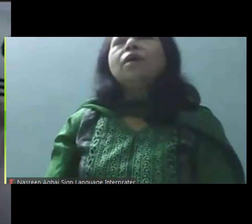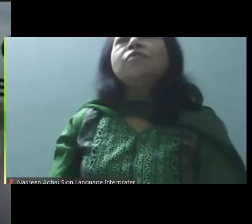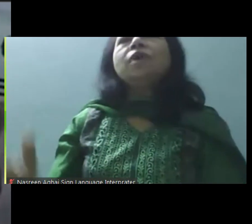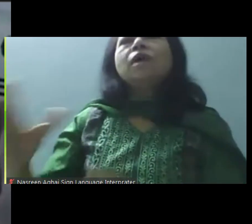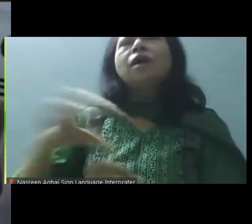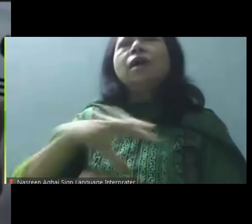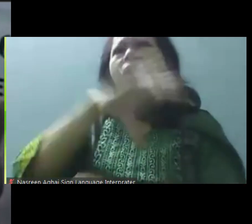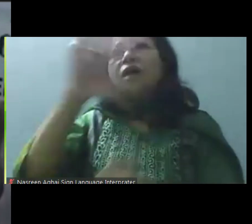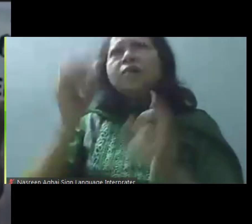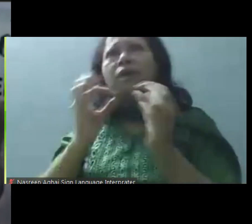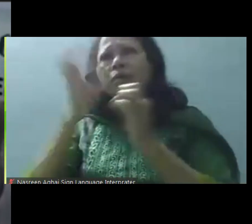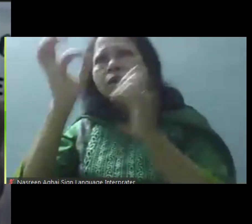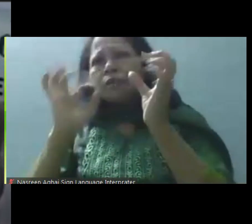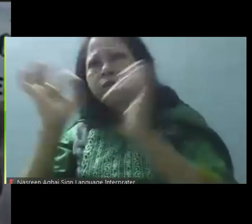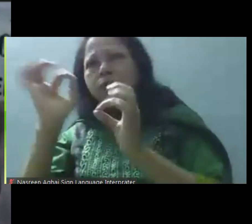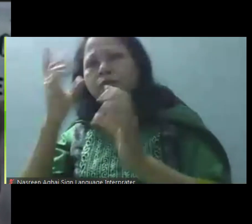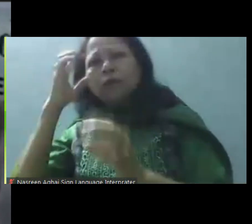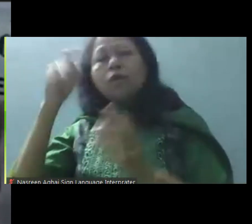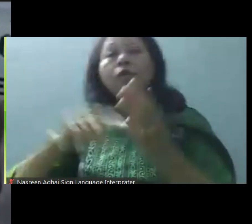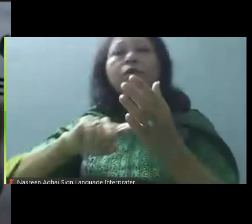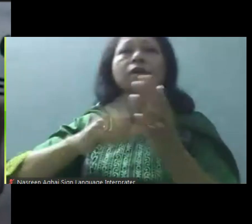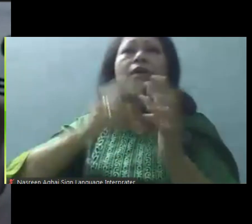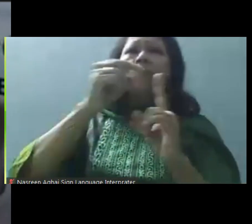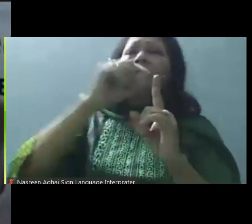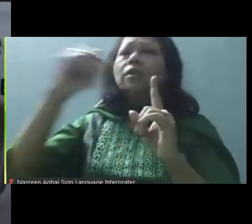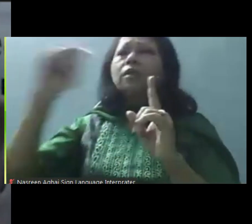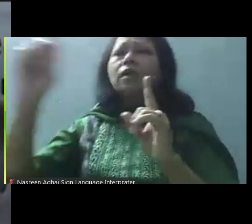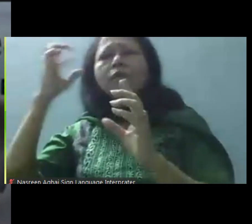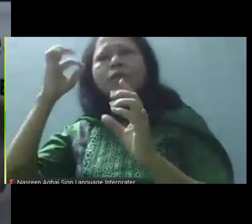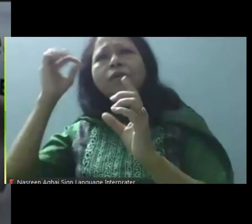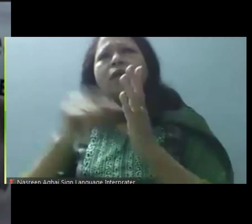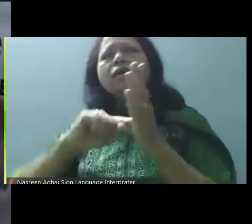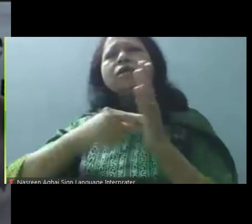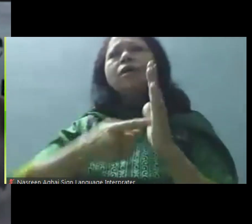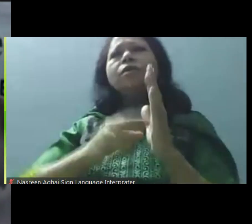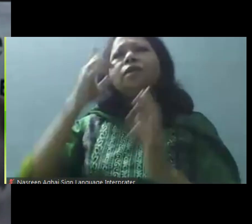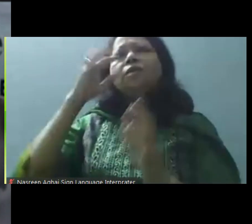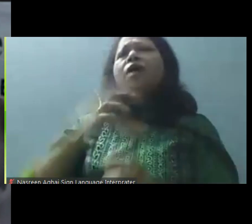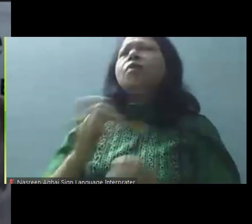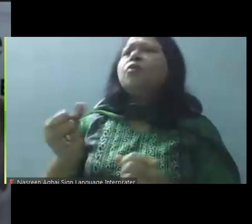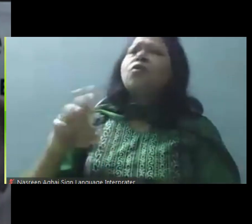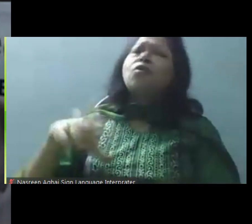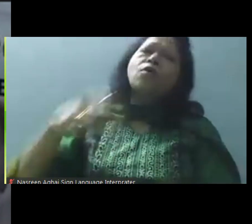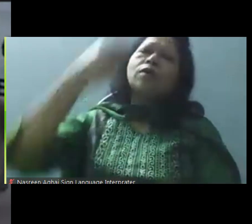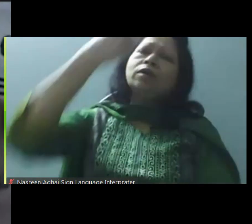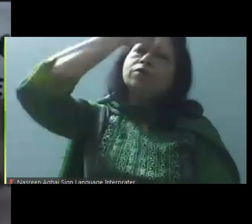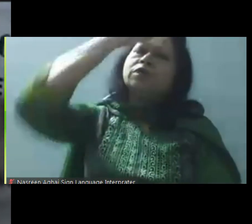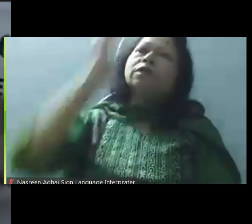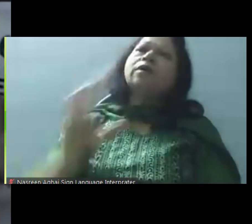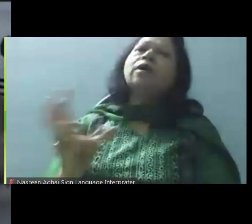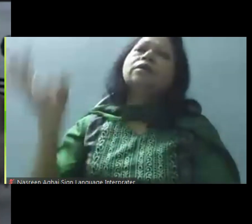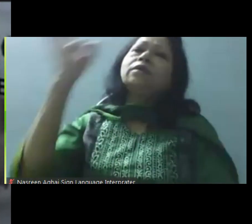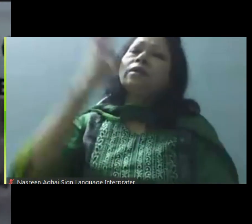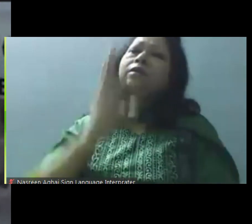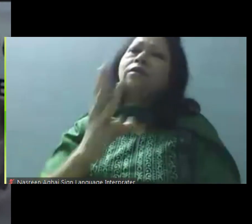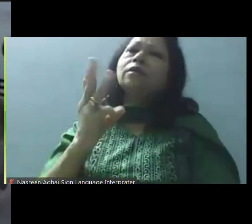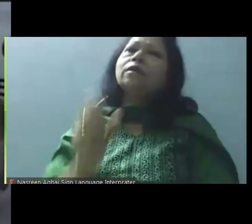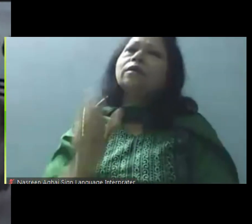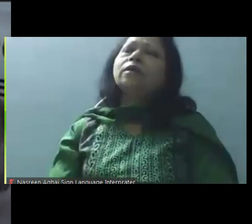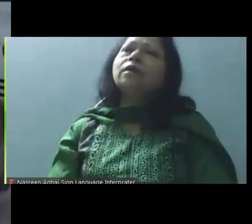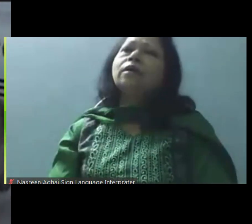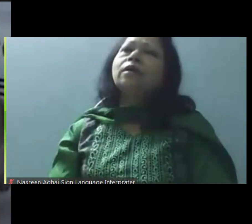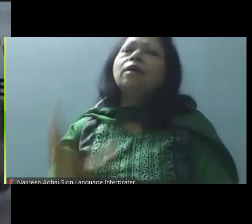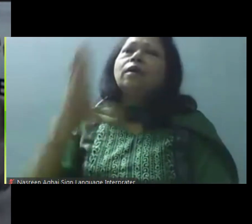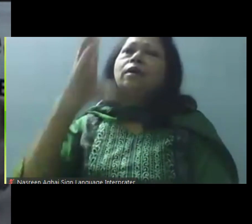of softwares and technology, which is making more difficult. And thirdly, a